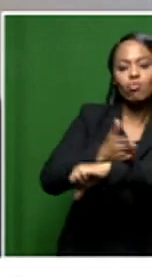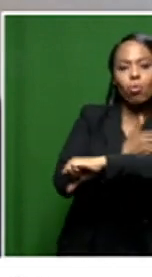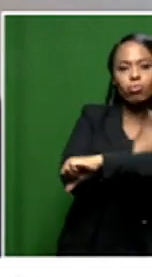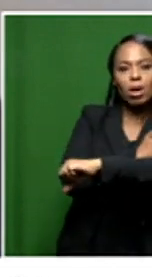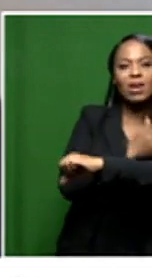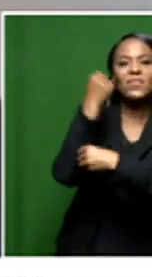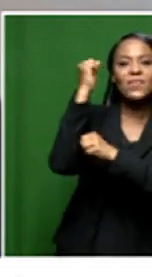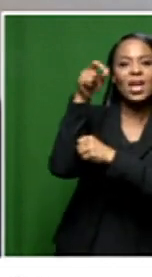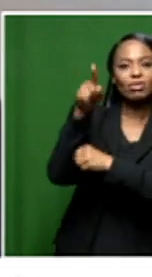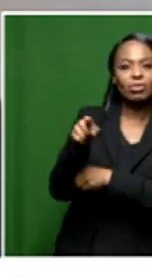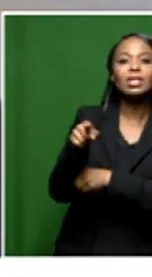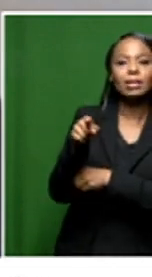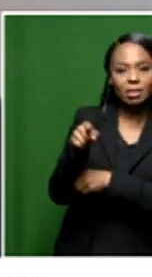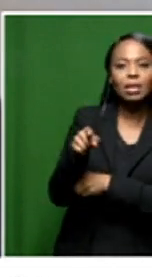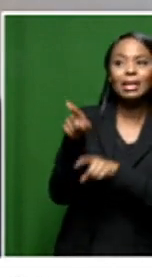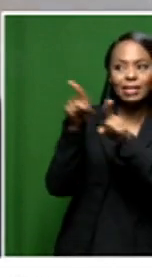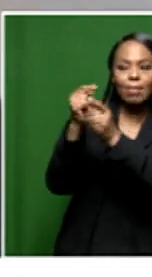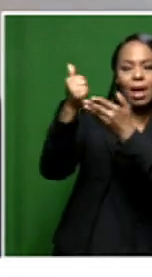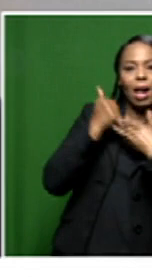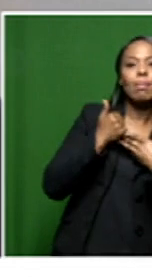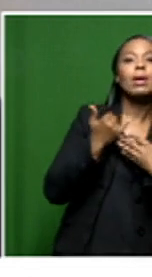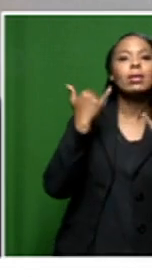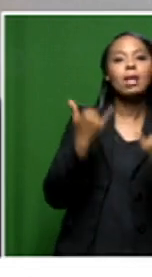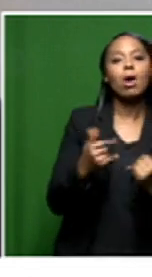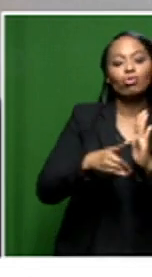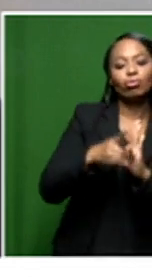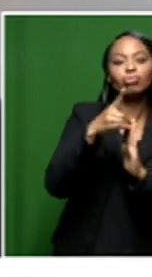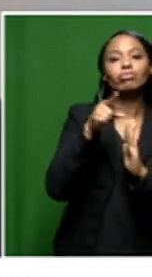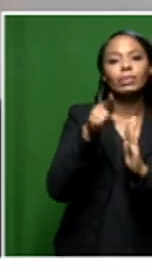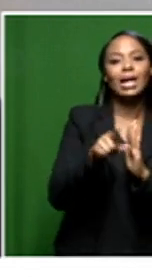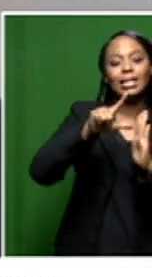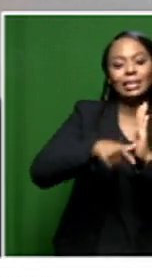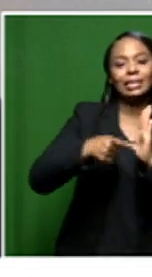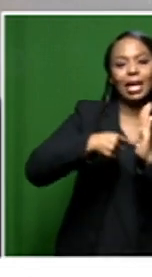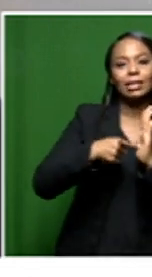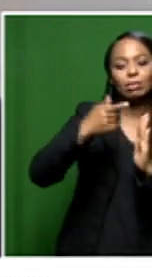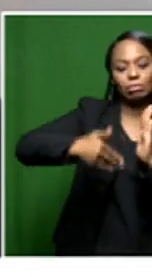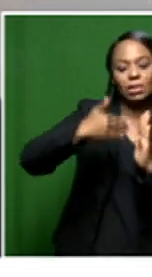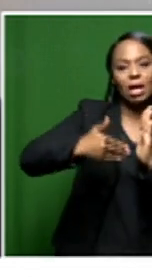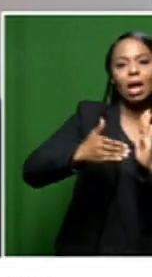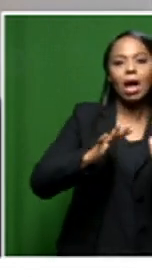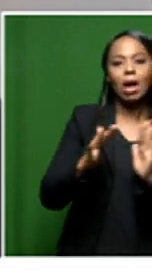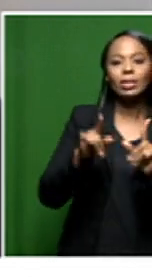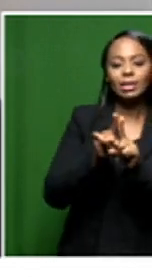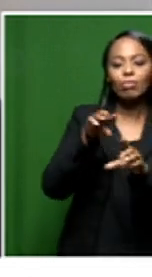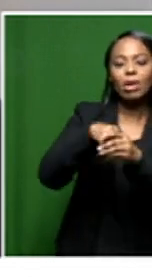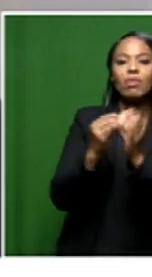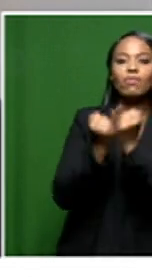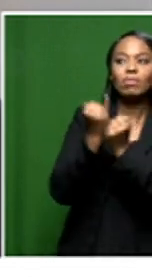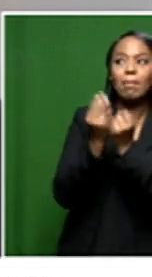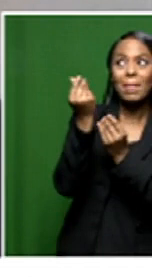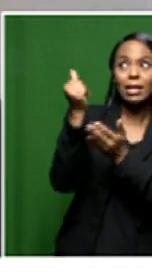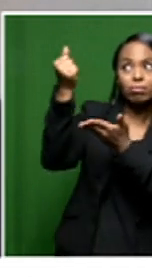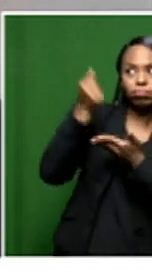called Forest Creations, which actually will also be helping me now improve the design, as well with the funds received from the competition, in order to make this